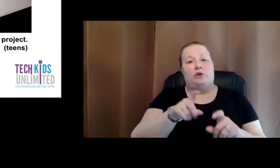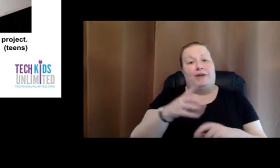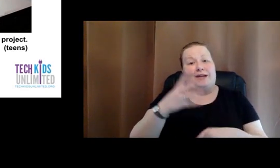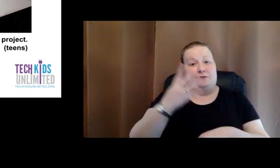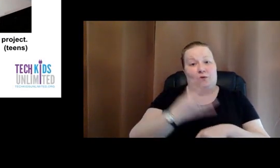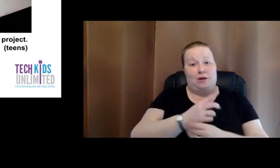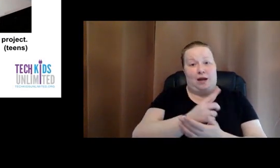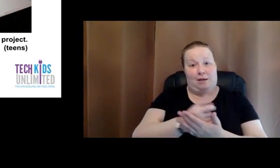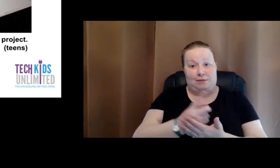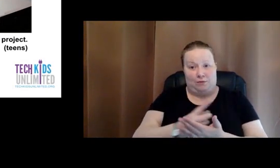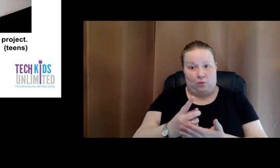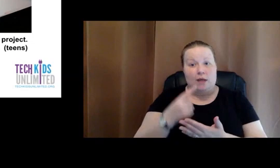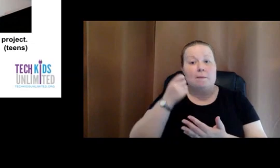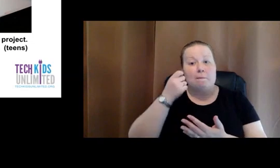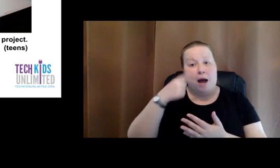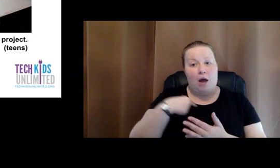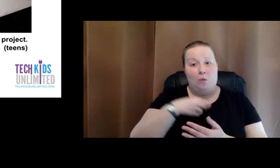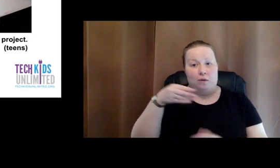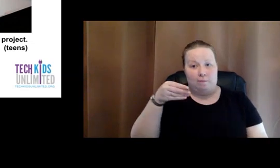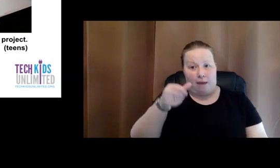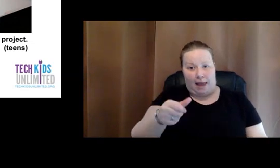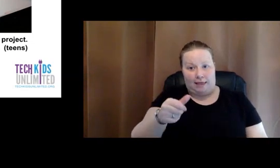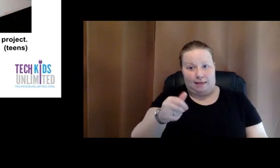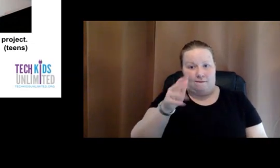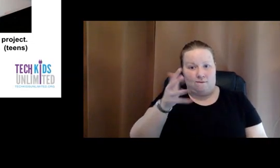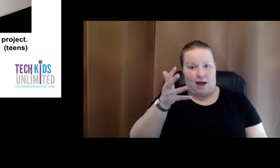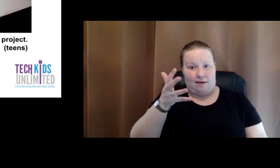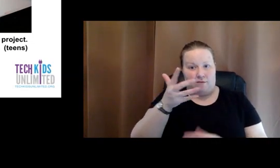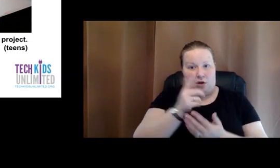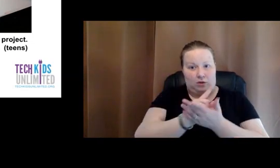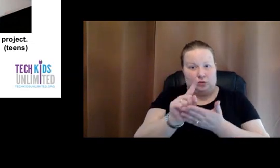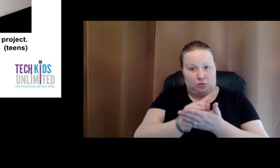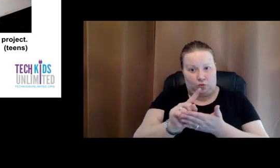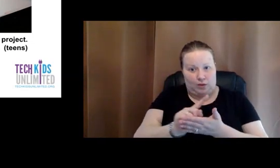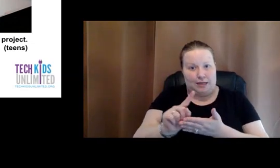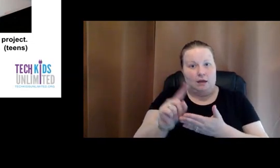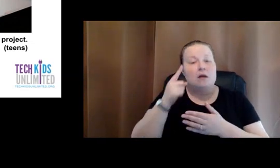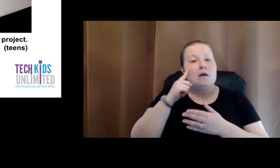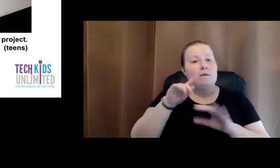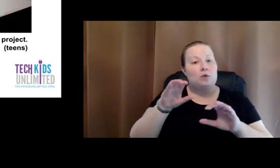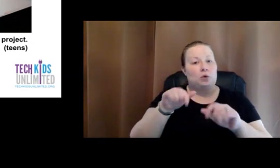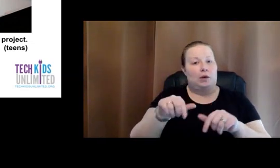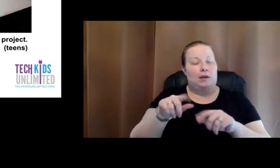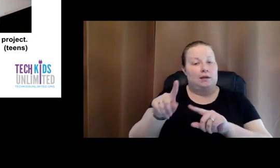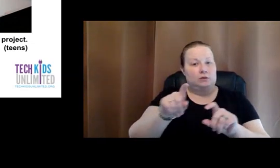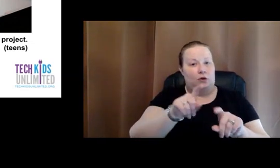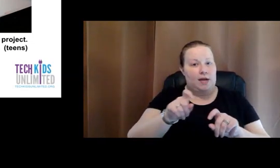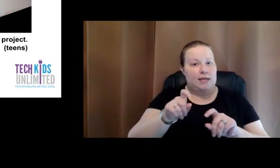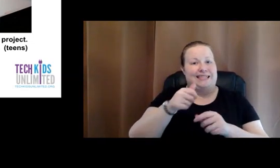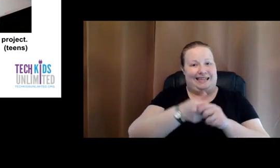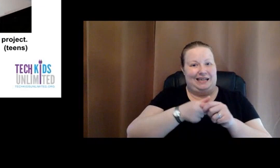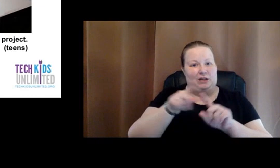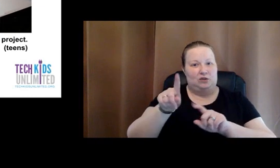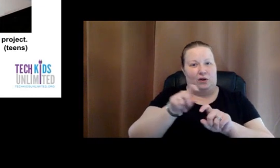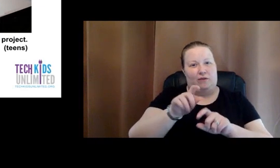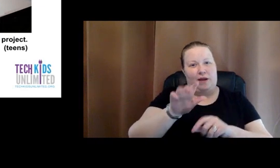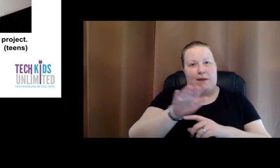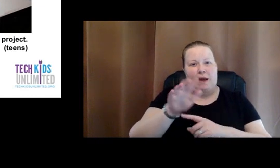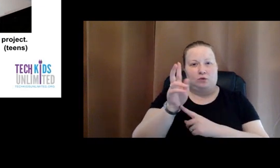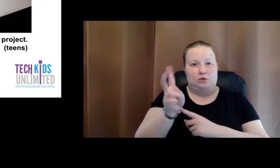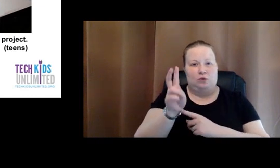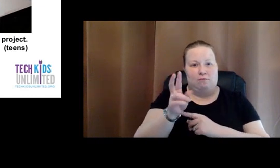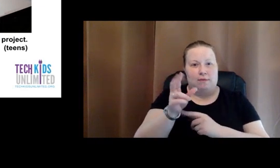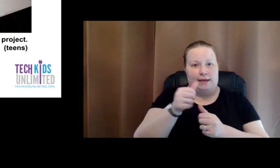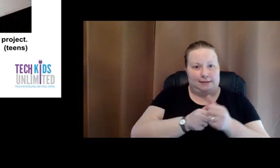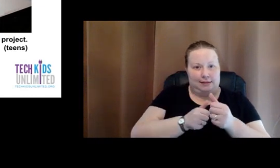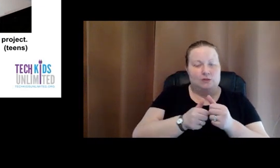but we paid them for it. We paid them $5 a week for doing these surveys, and each of the surveys were about 2 minutes per